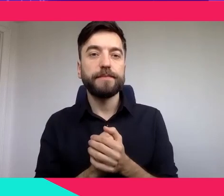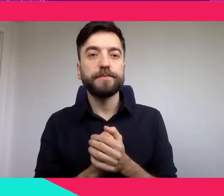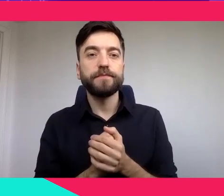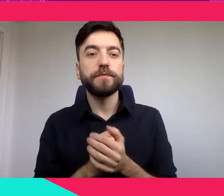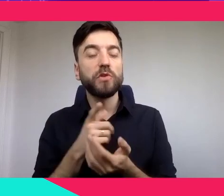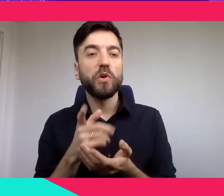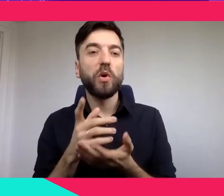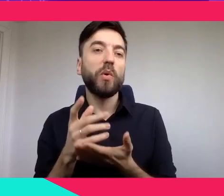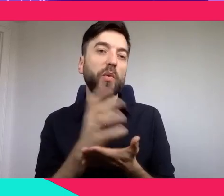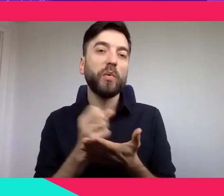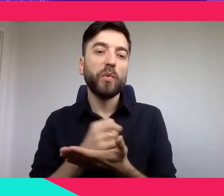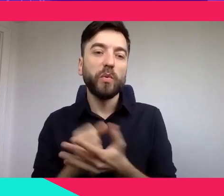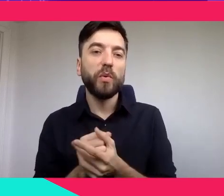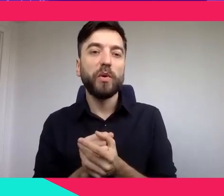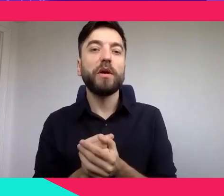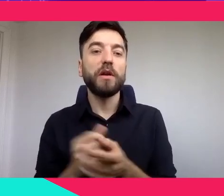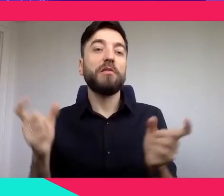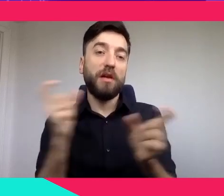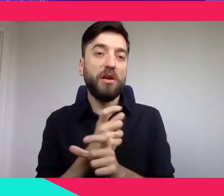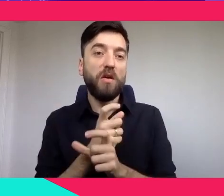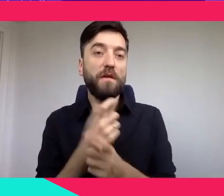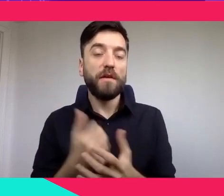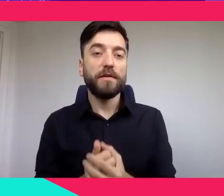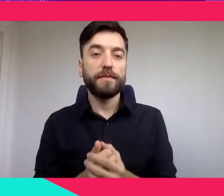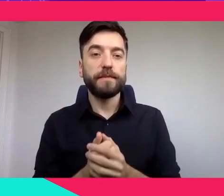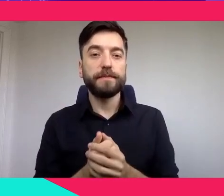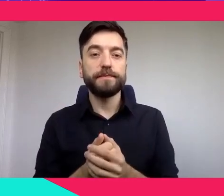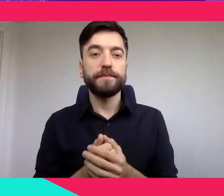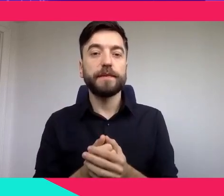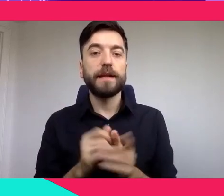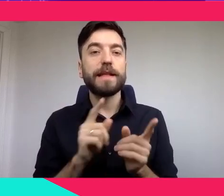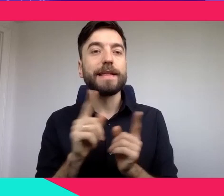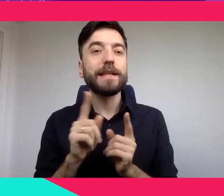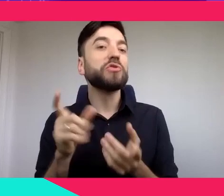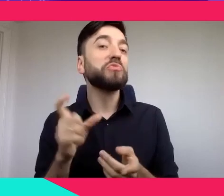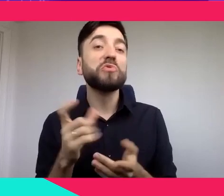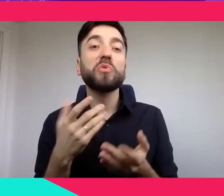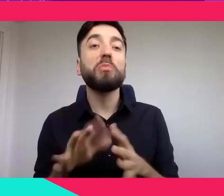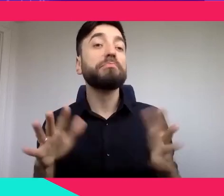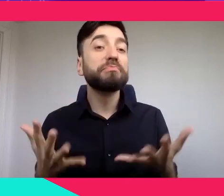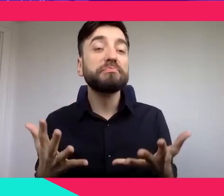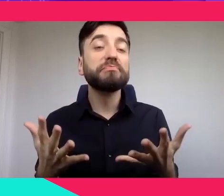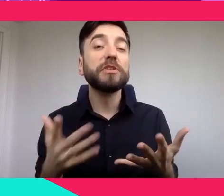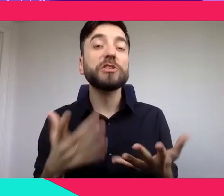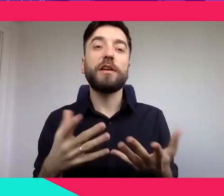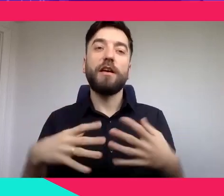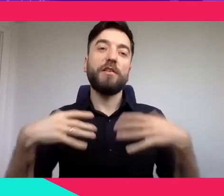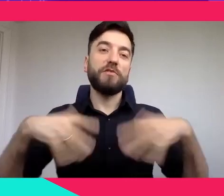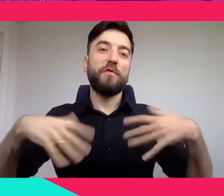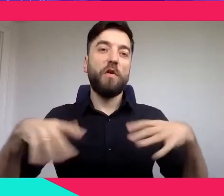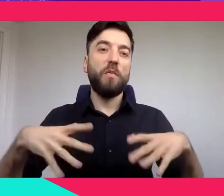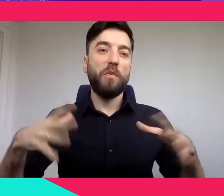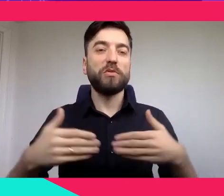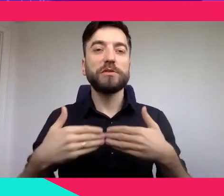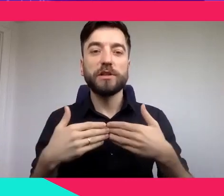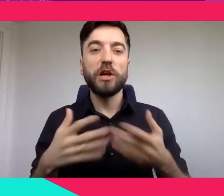dedication. And this is to signify that you are free to use the images, you can download them, you can take them, grab